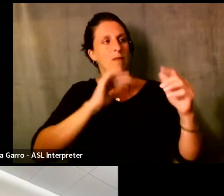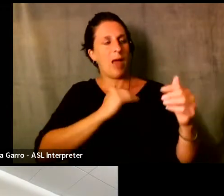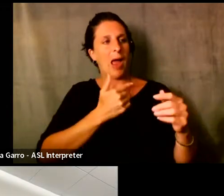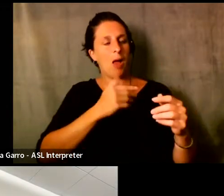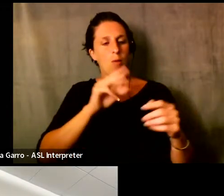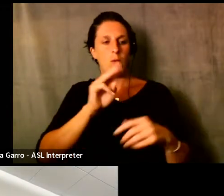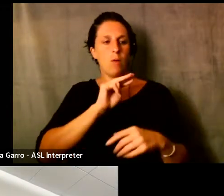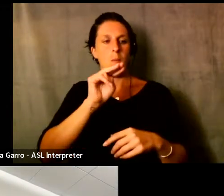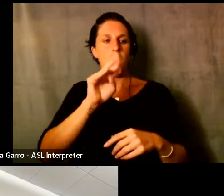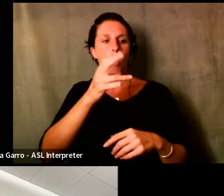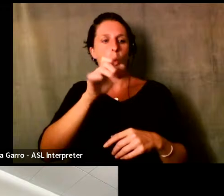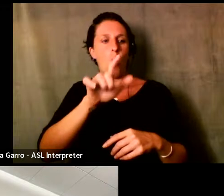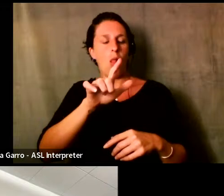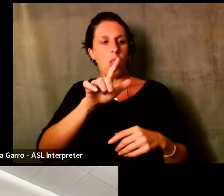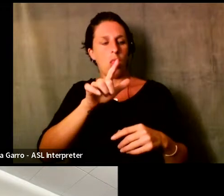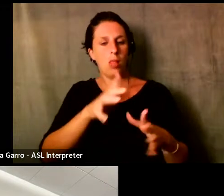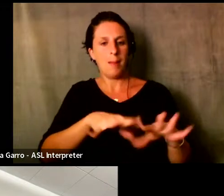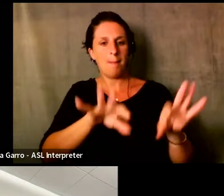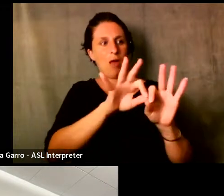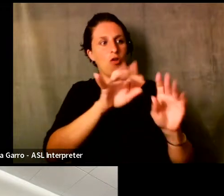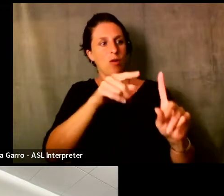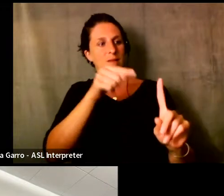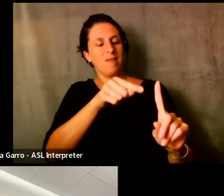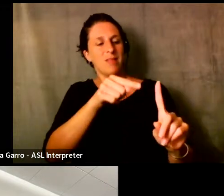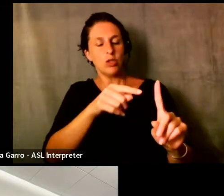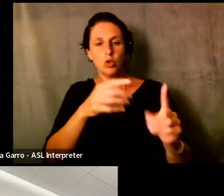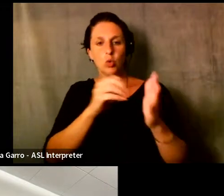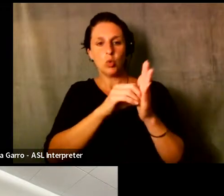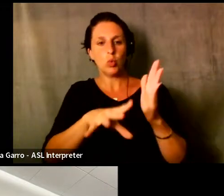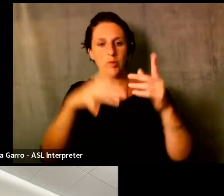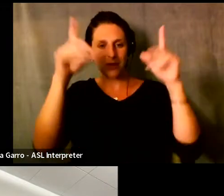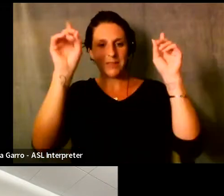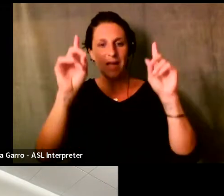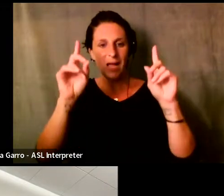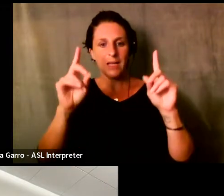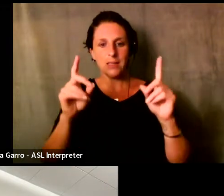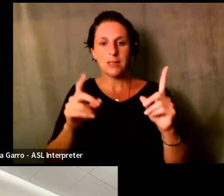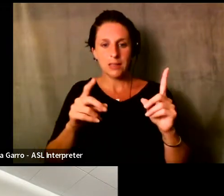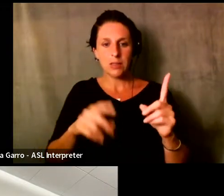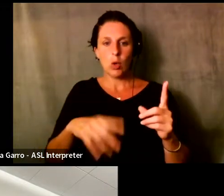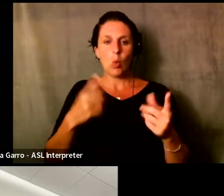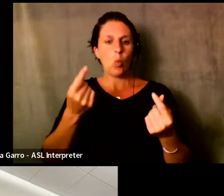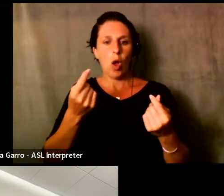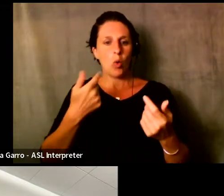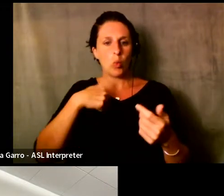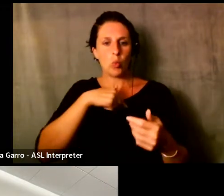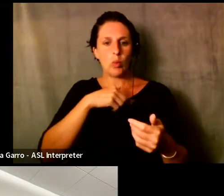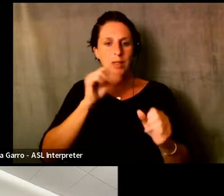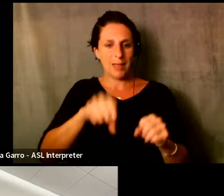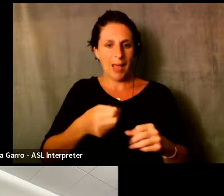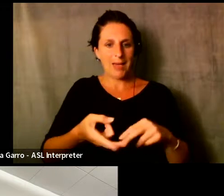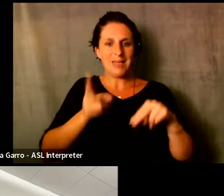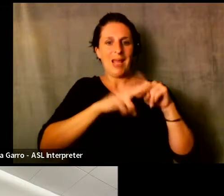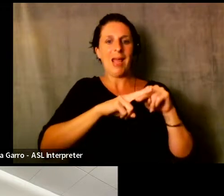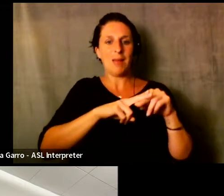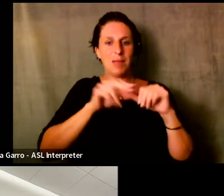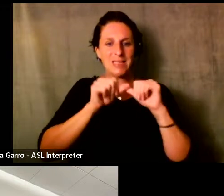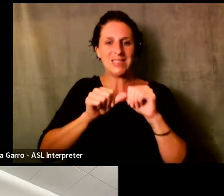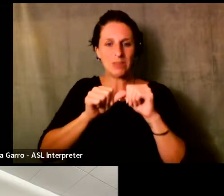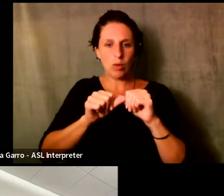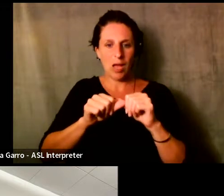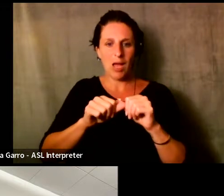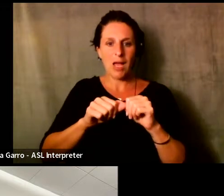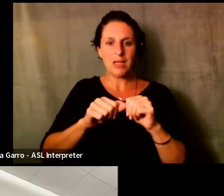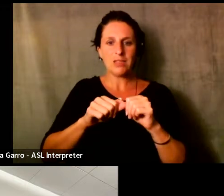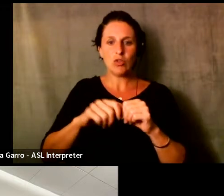success? And what do we stand to gain by continuing to racialize the process? What do we